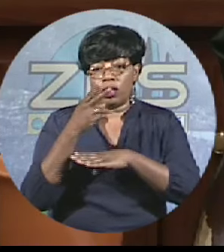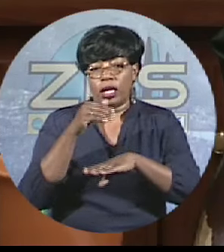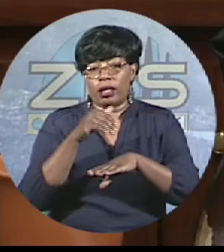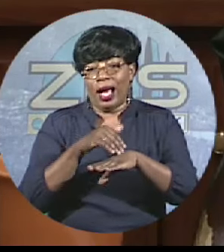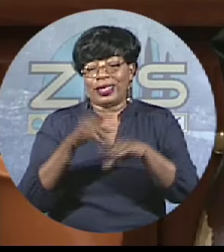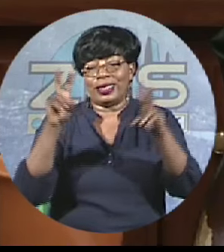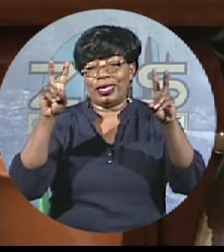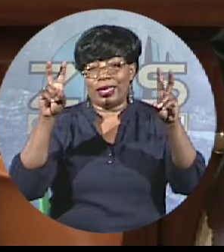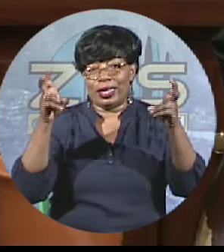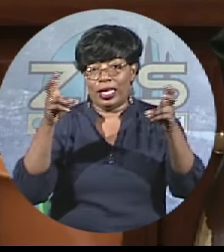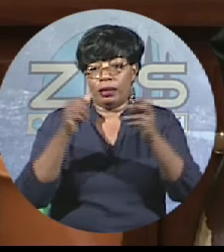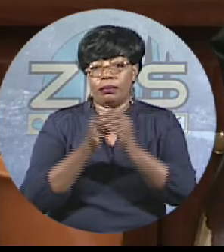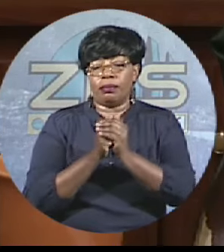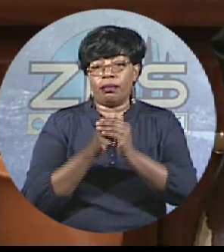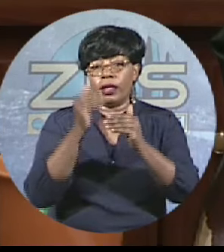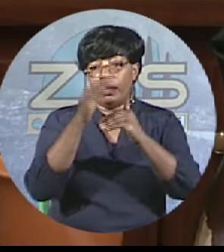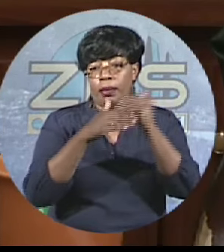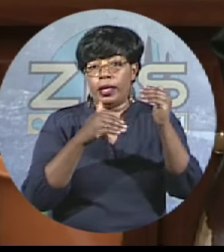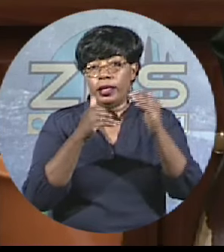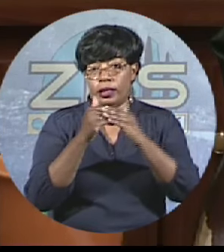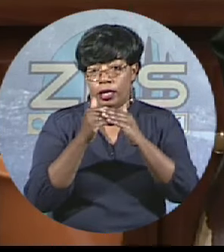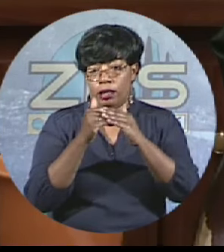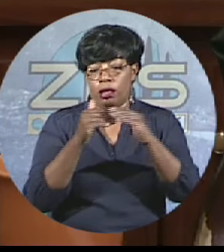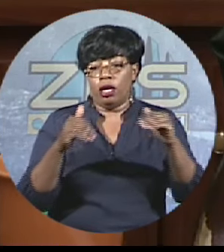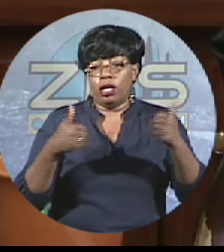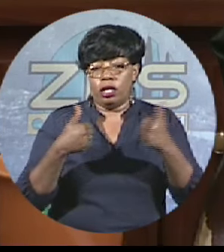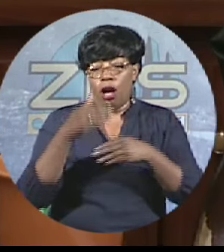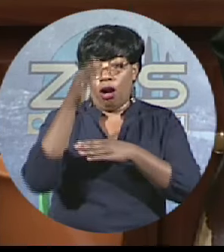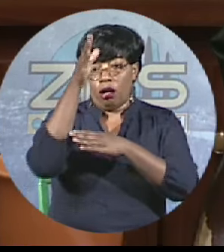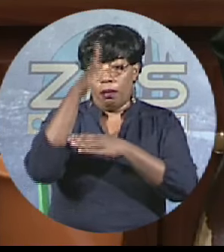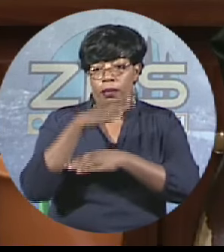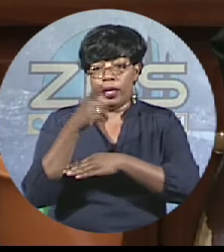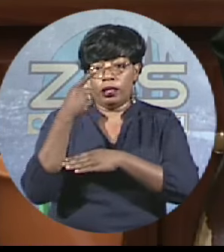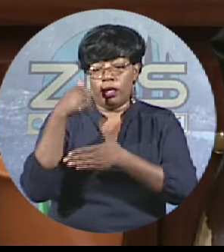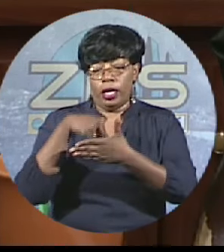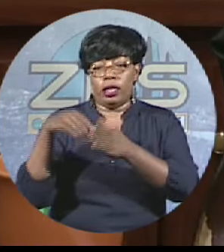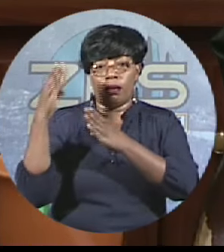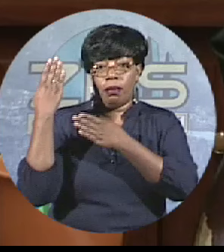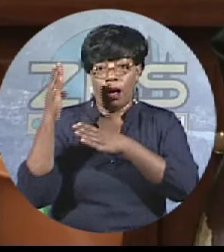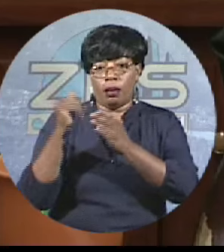at the theme, Building Young Men for a Better Bahamas. How do we get them to